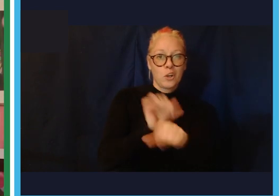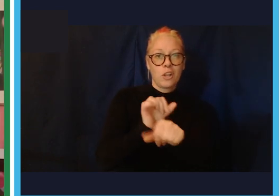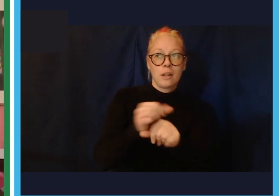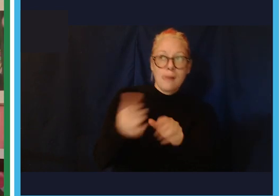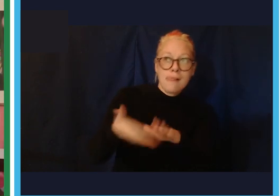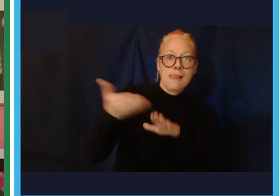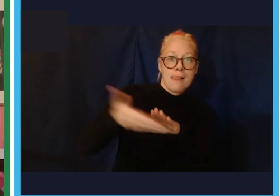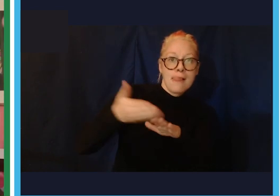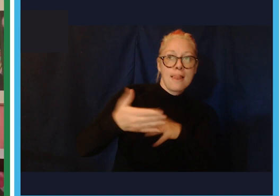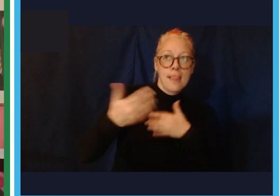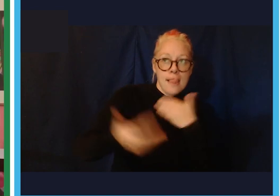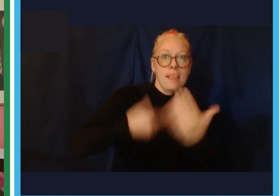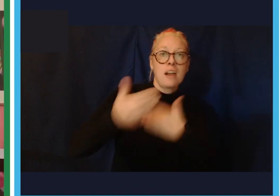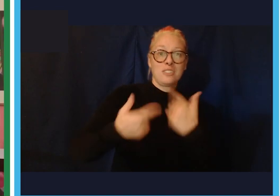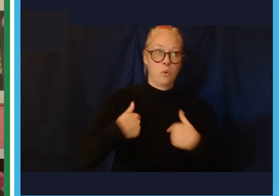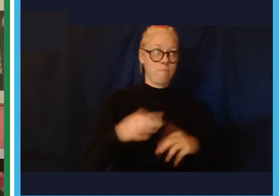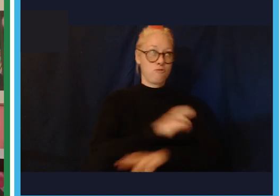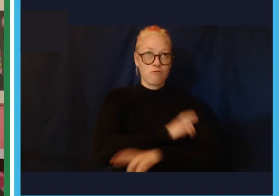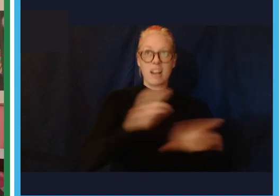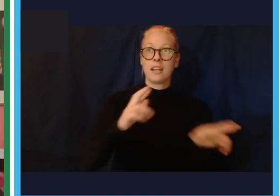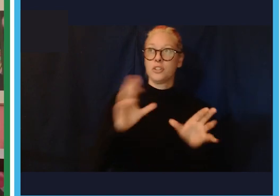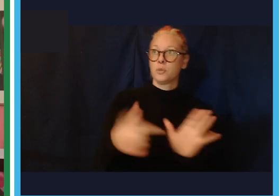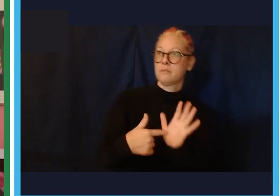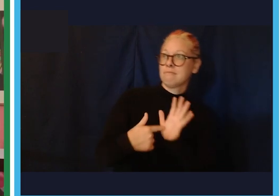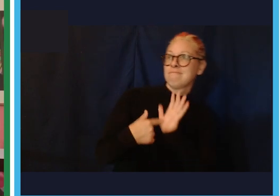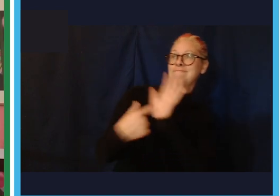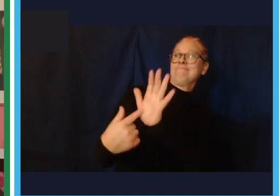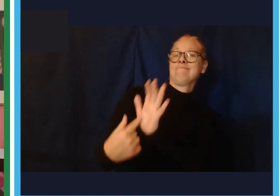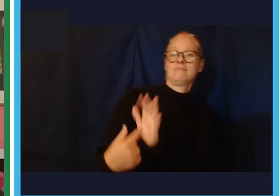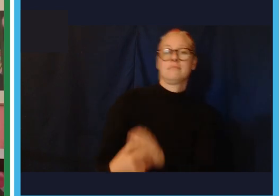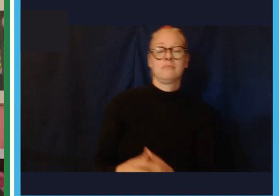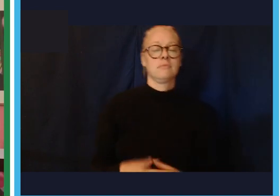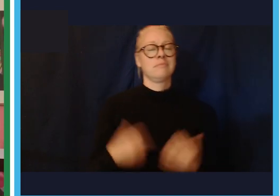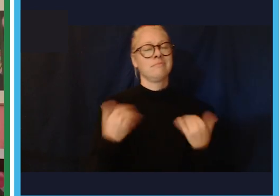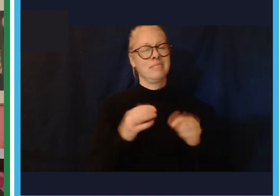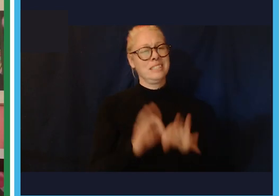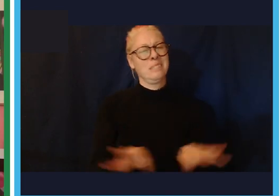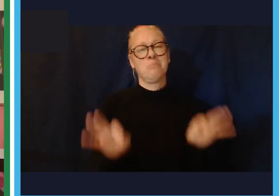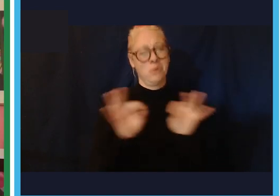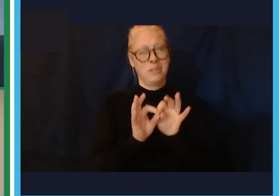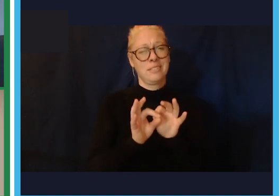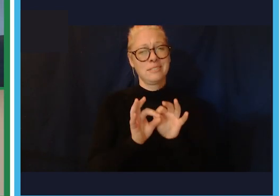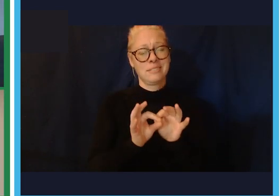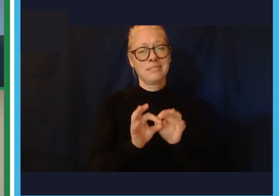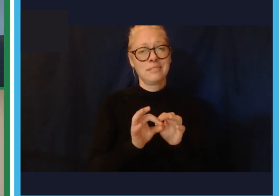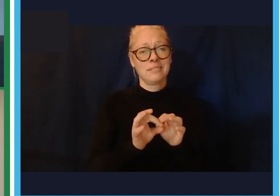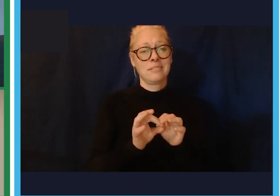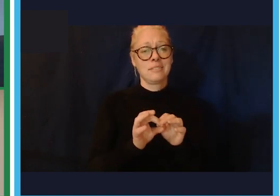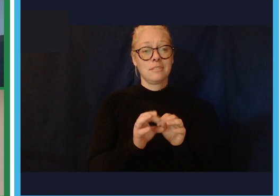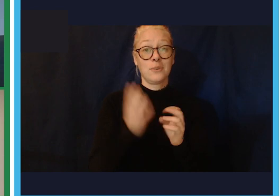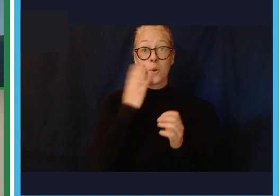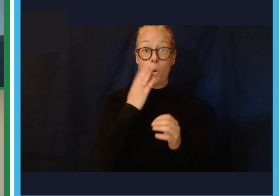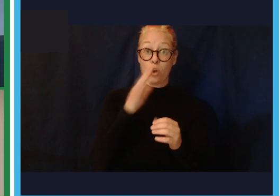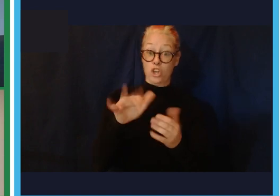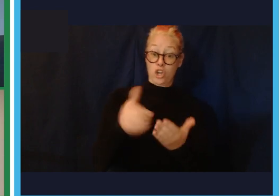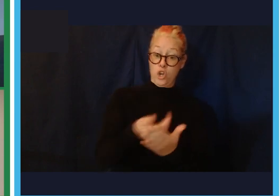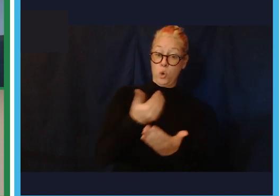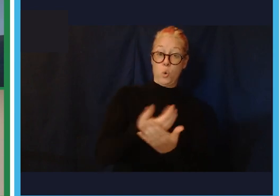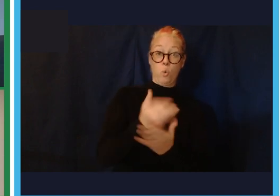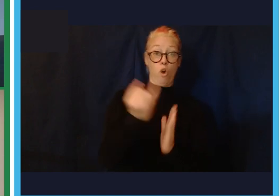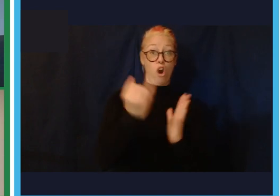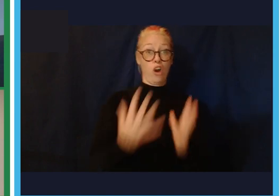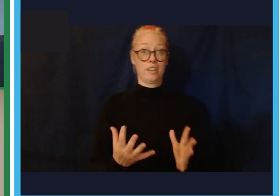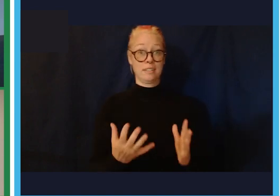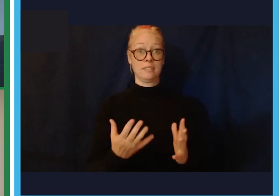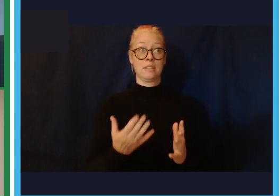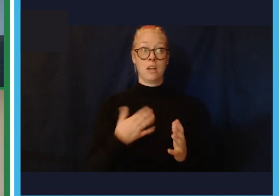opportunities for our first time to then show up ready to work. And so gives us those chances and gets us really